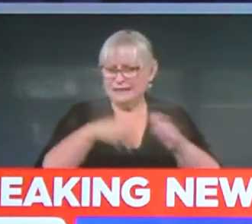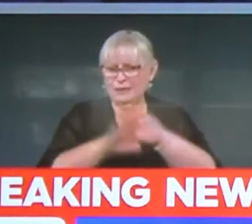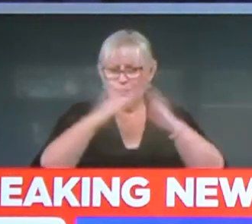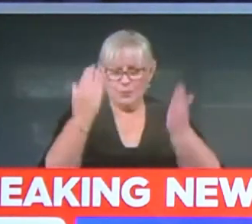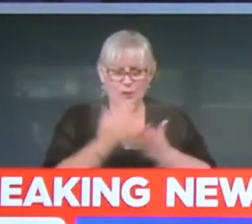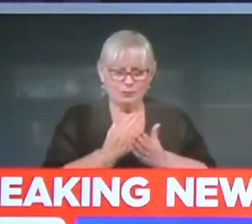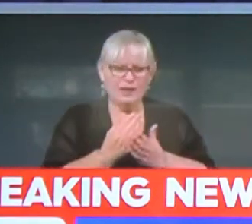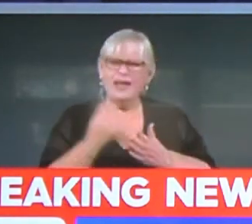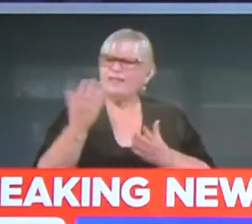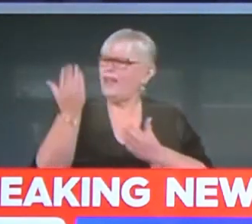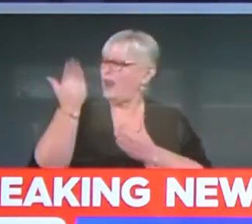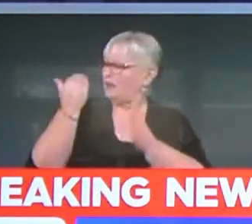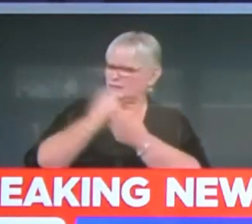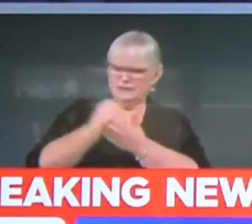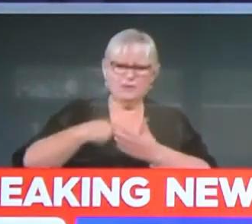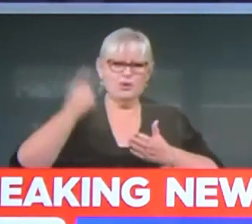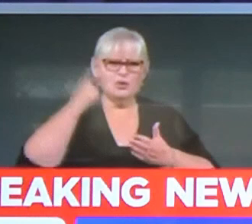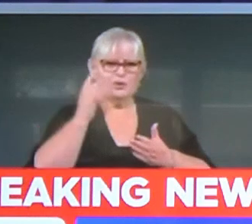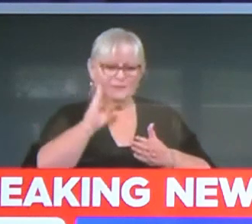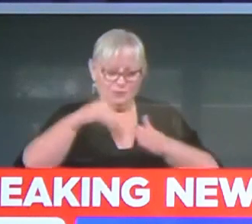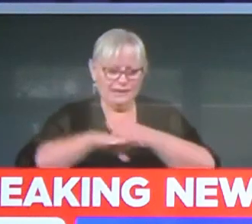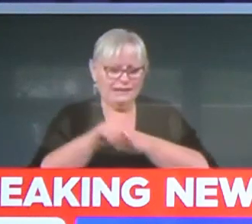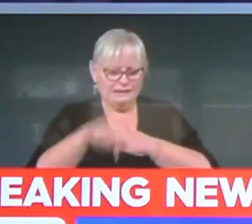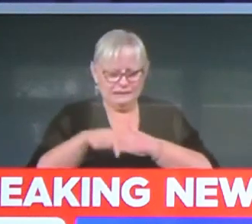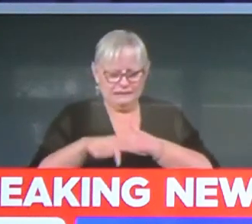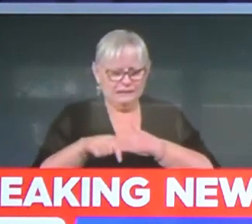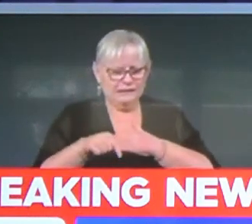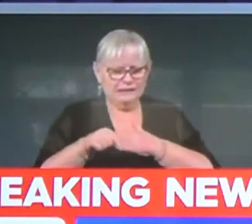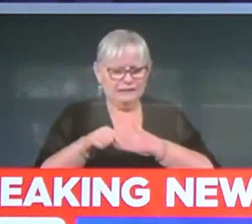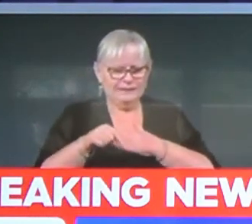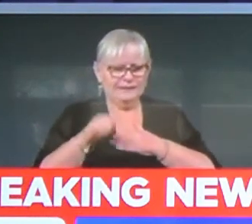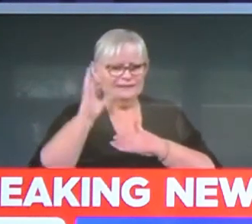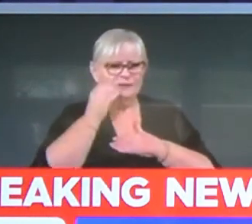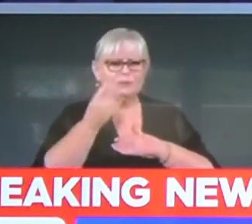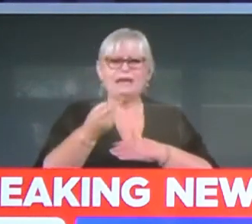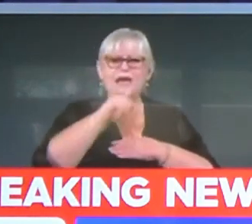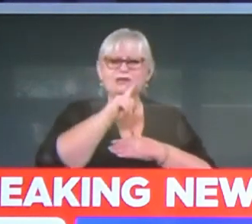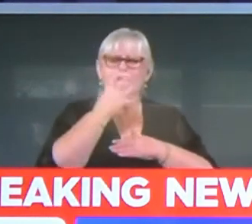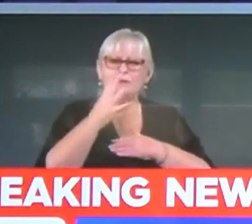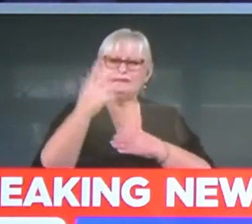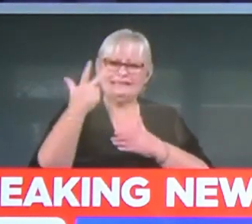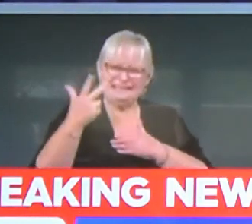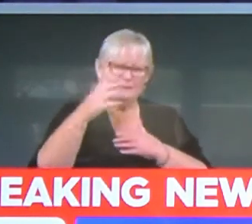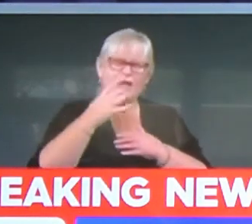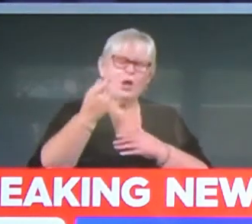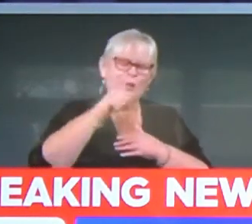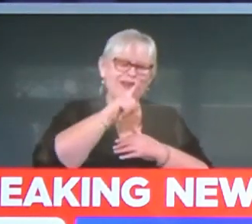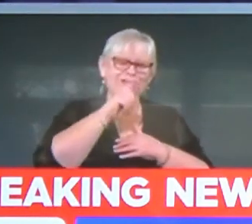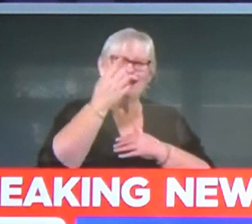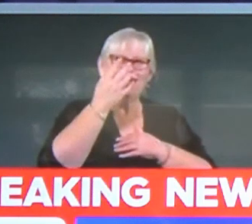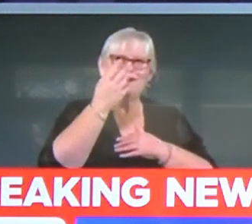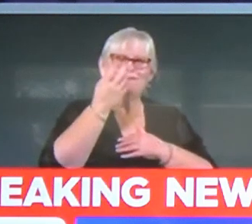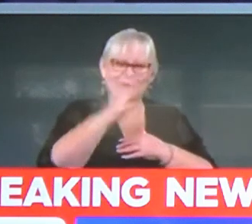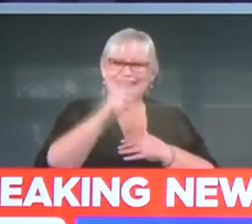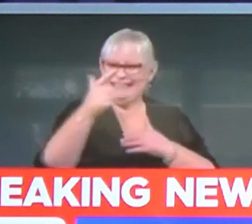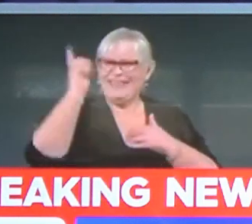The last number I had before coming in here and going to National Cabinet early this evening was 147,000 tests.